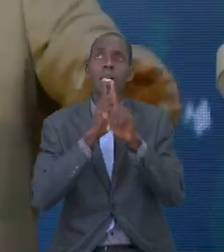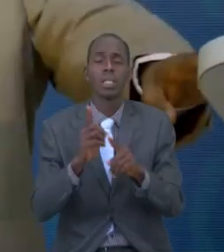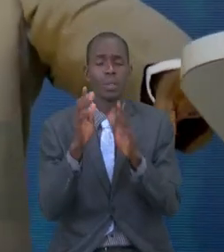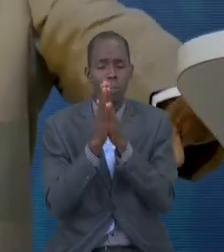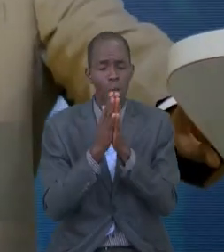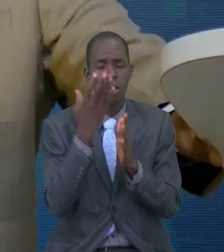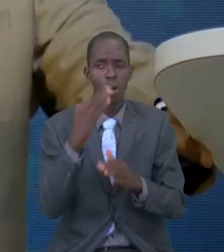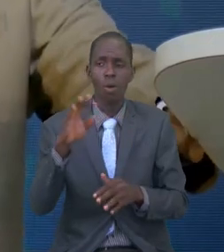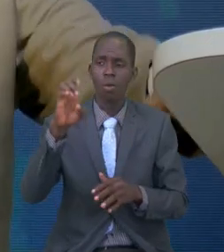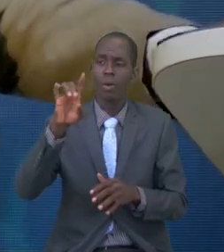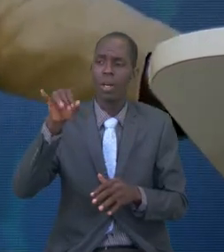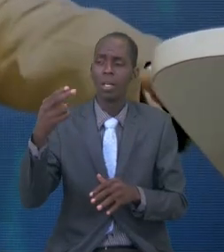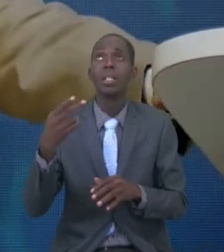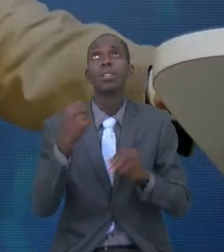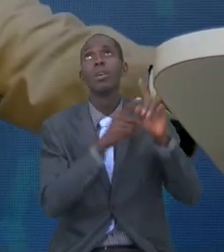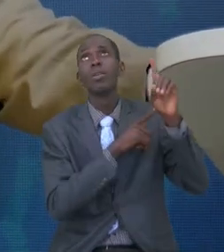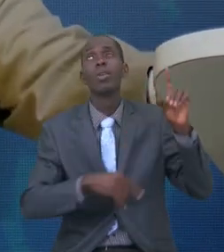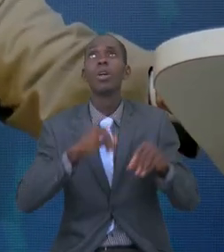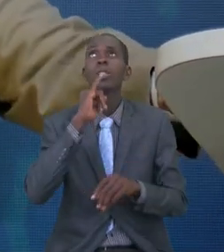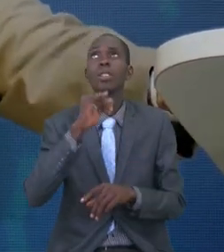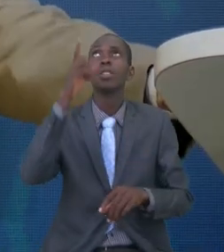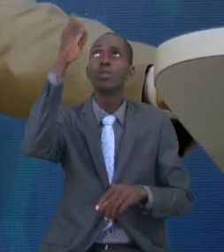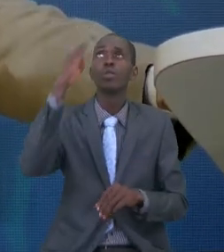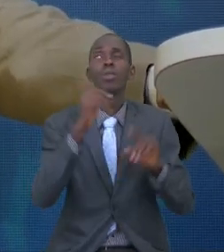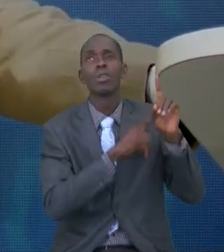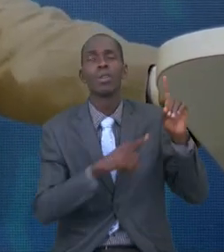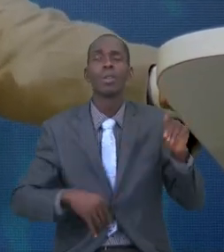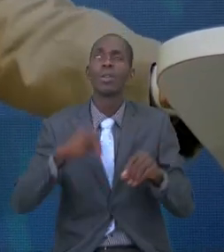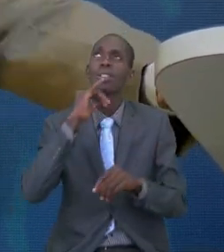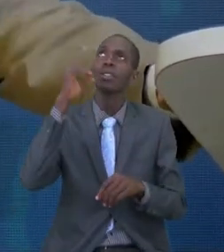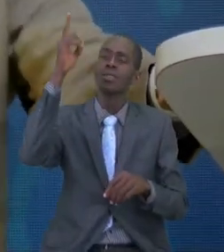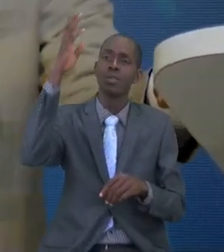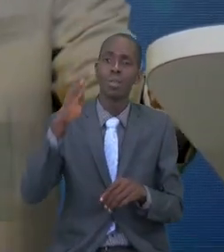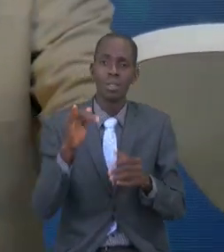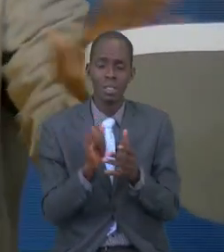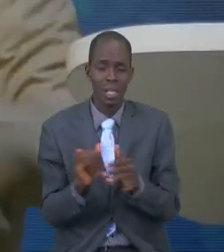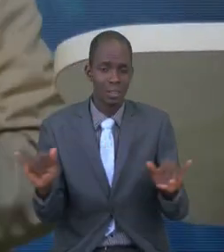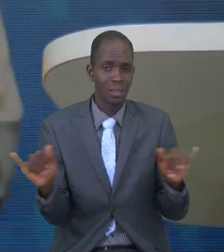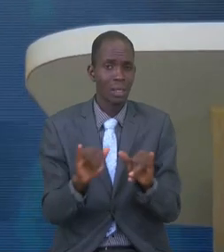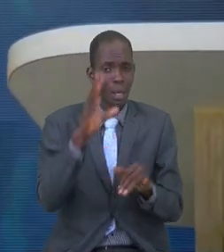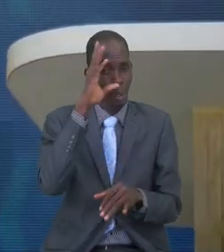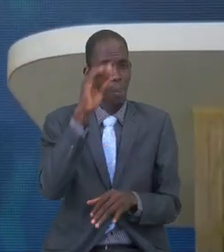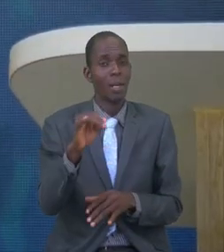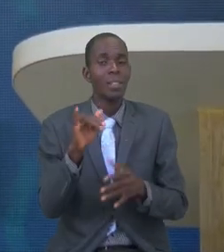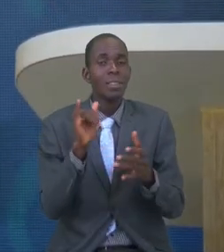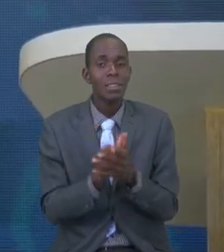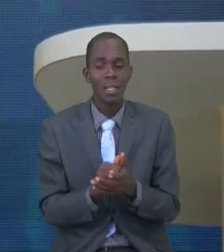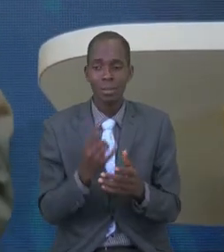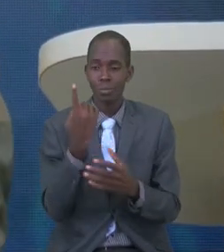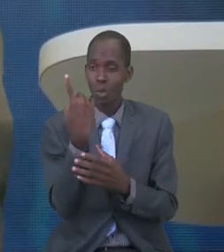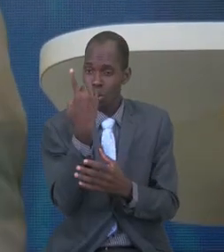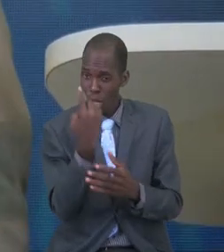Elijah, the Lord is God, the Lord is God. Such a man that